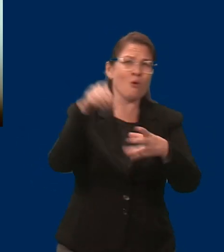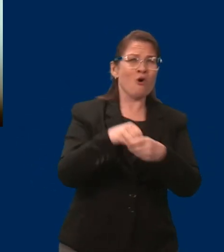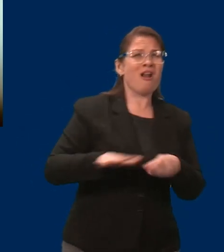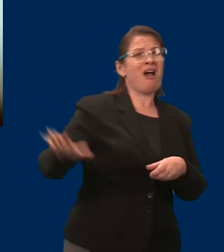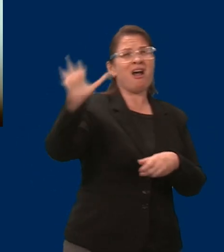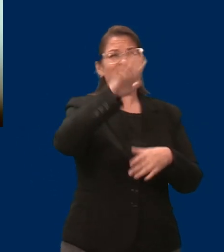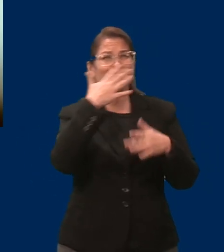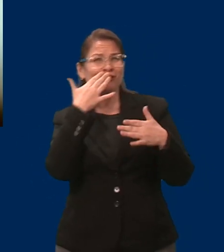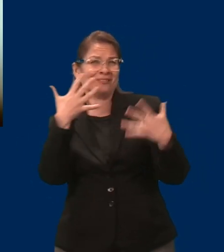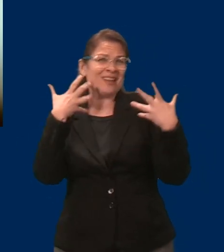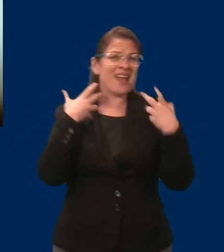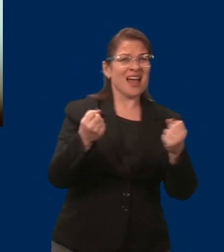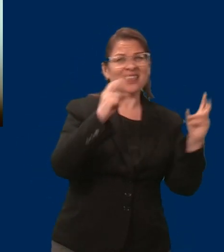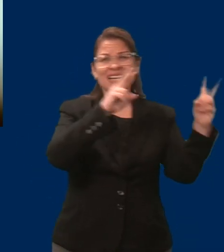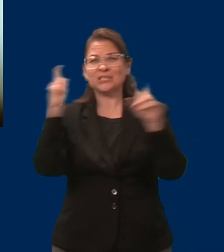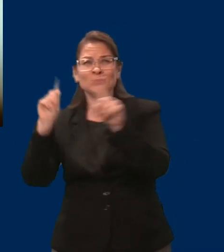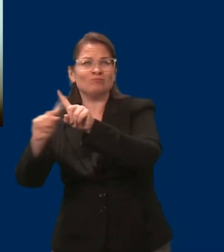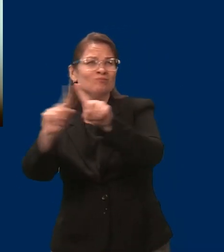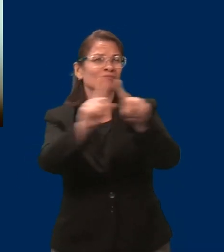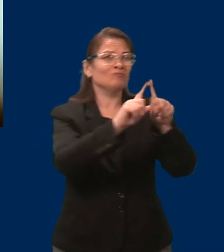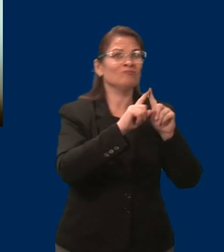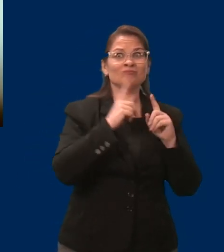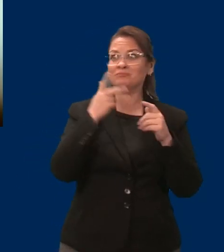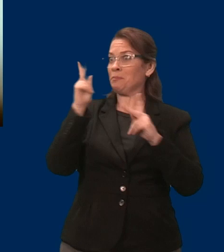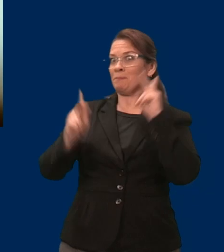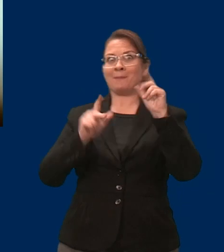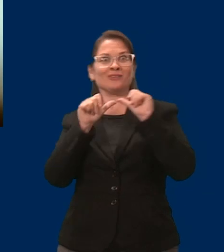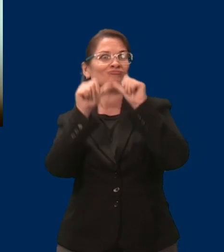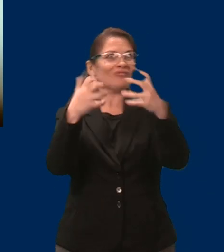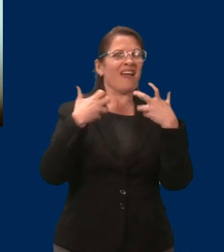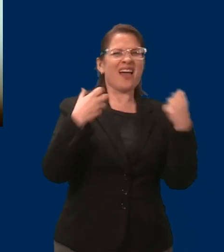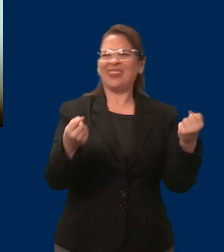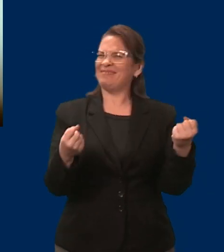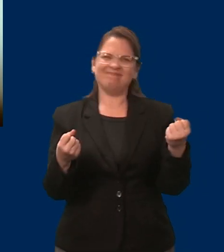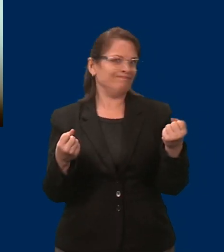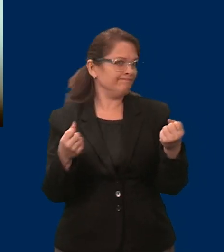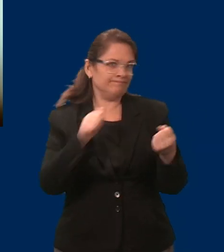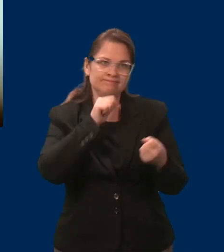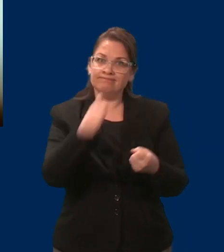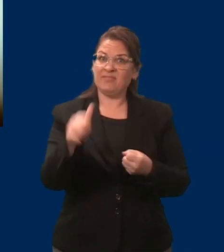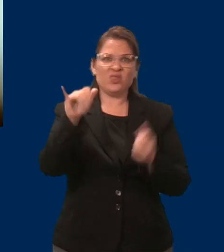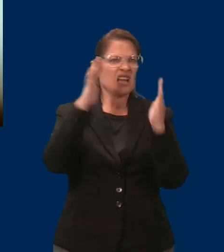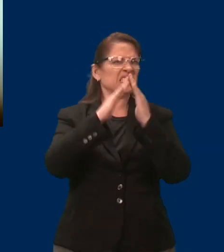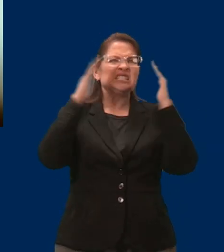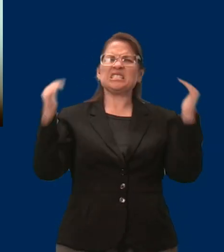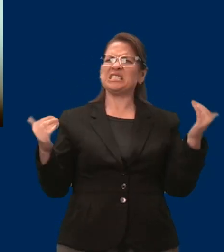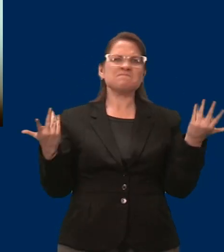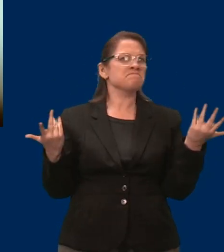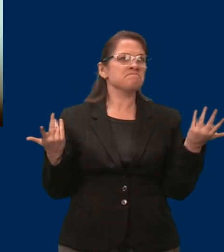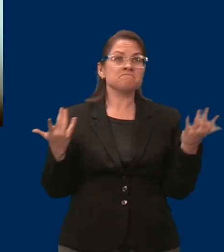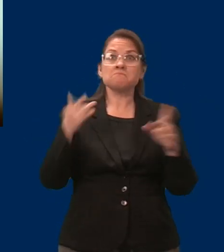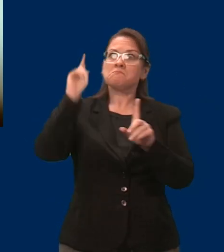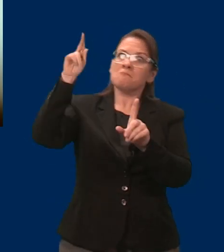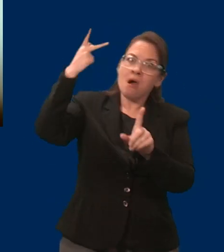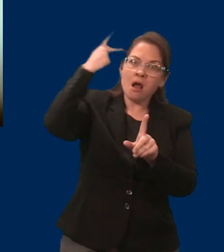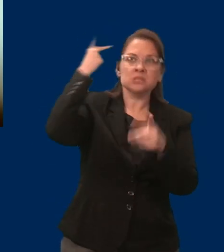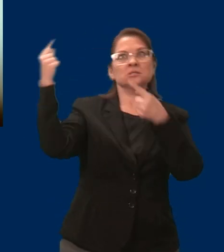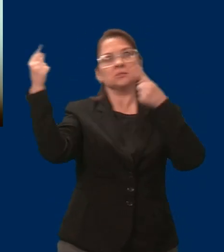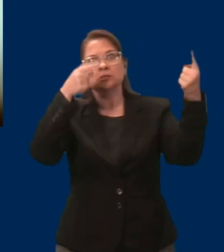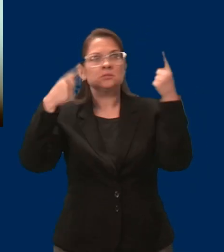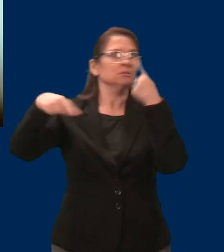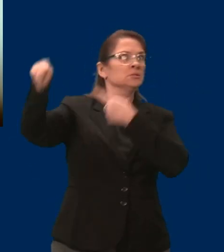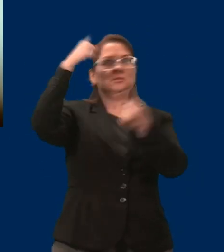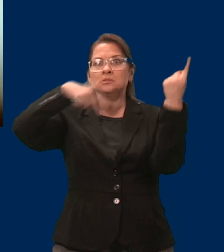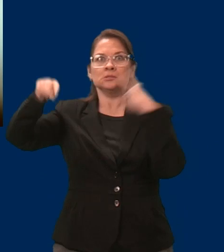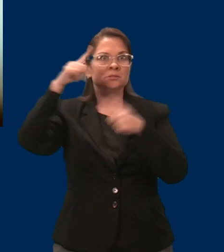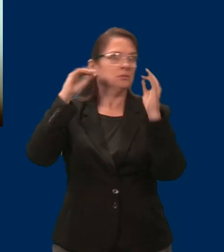to keep people healthy just because of the bureaucracy and its existence to